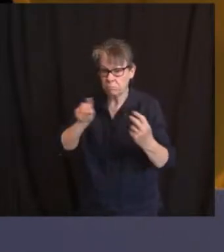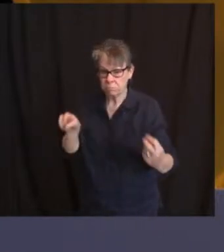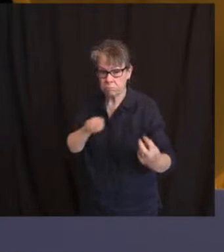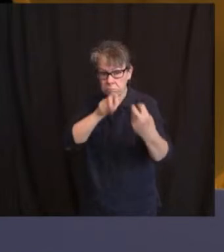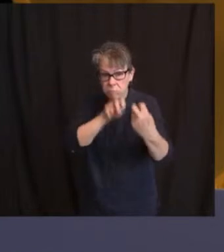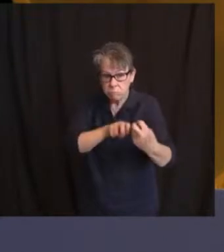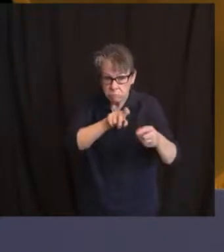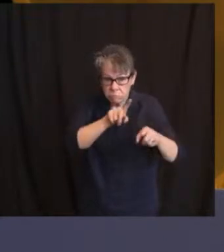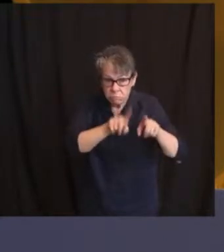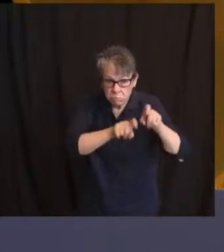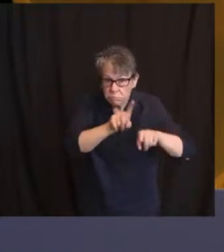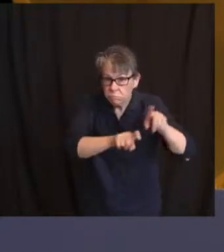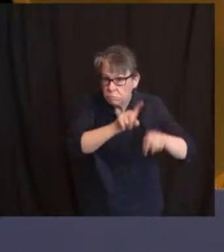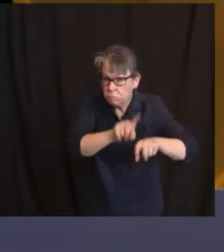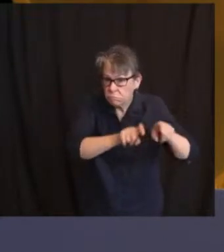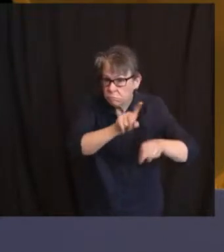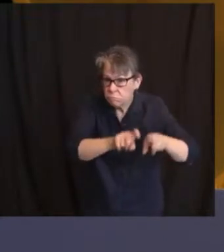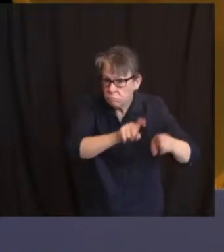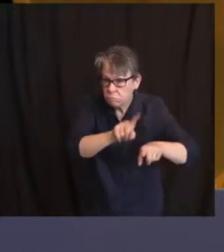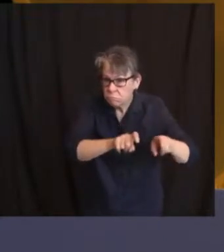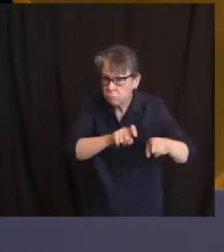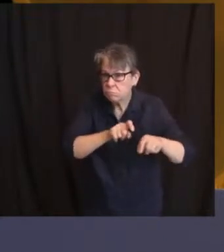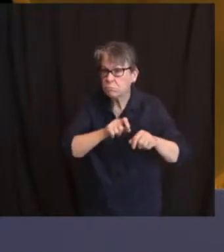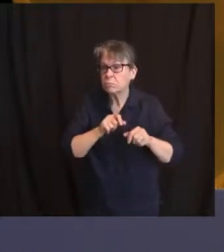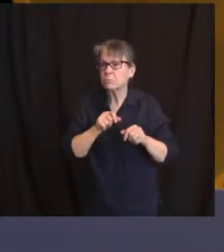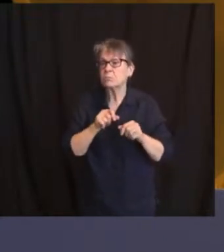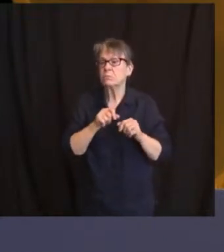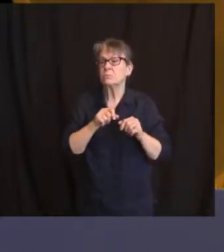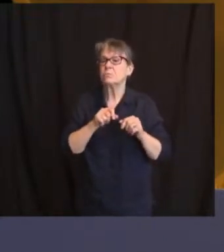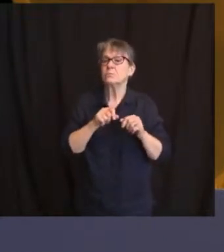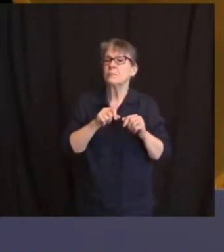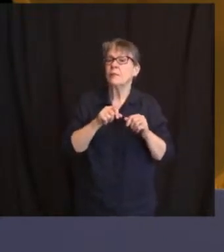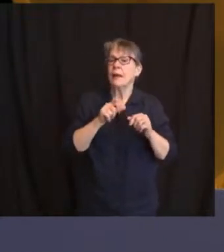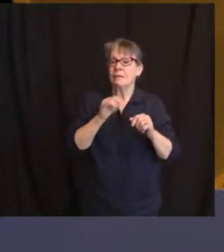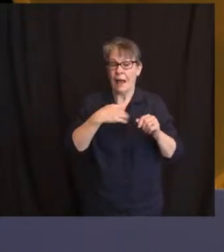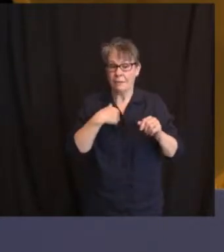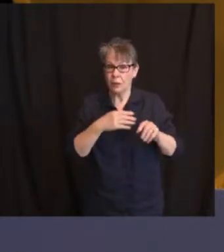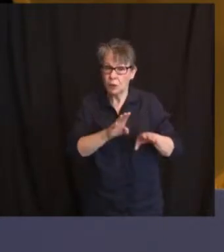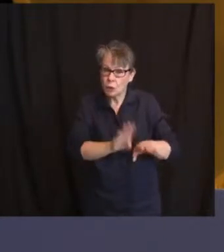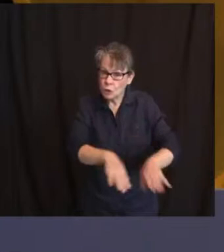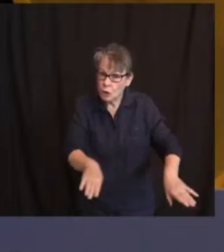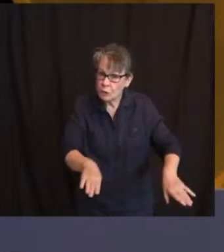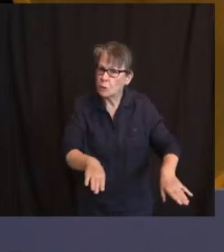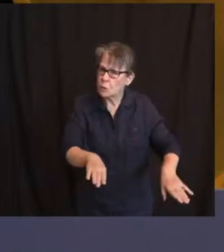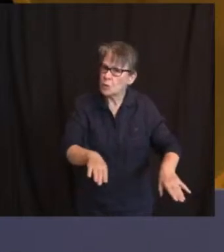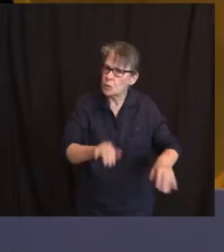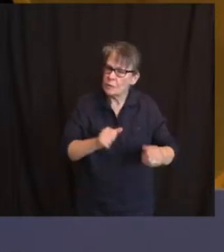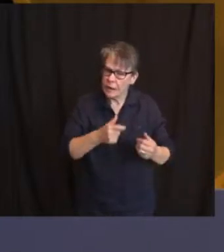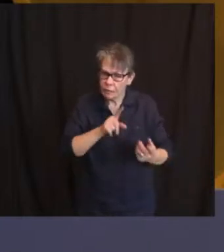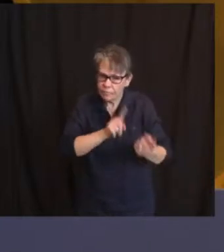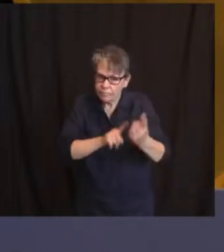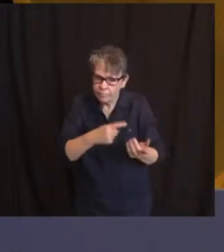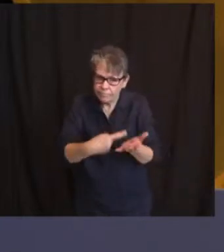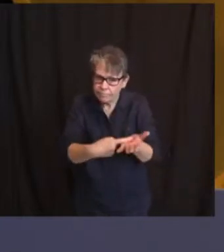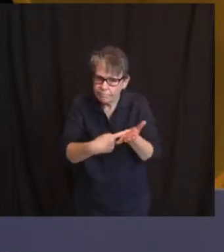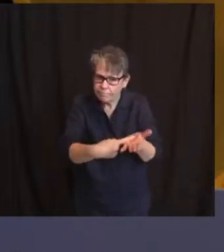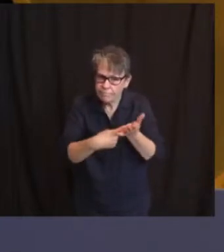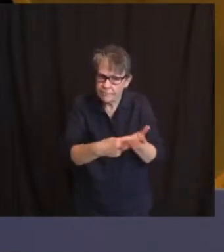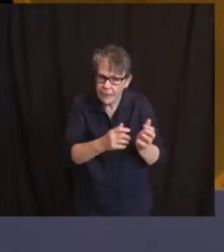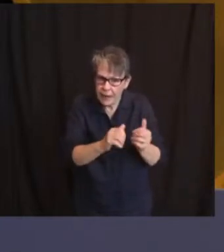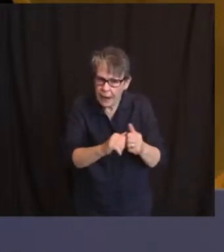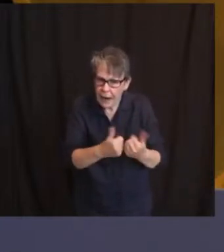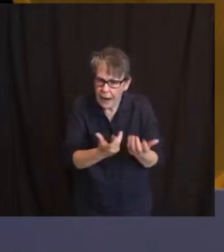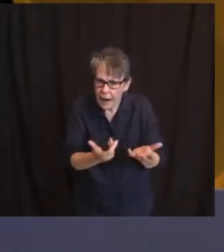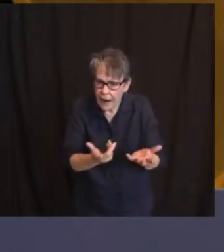that, obviously with all of the protections. I can give a full report on isolation